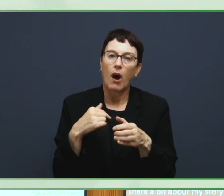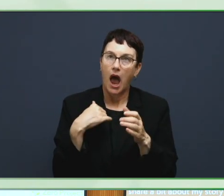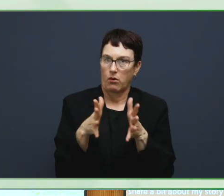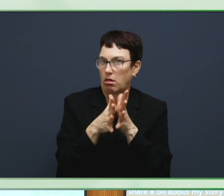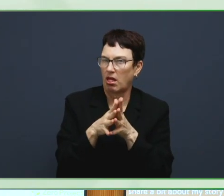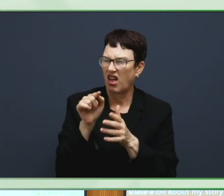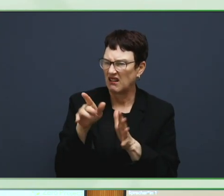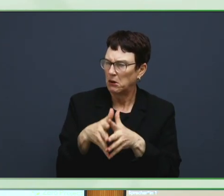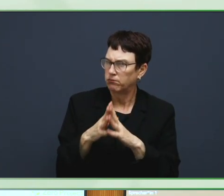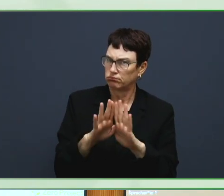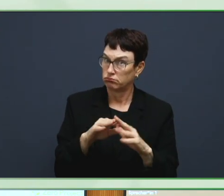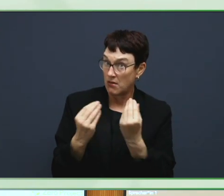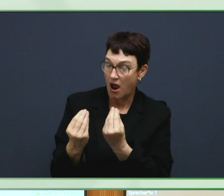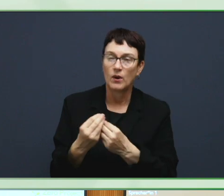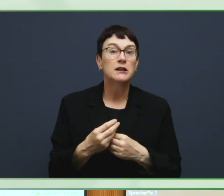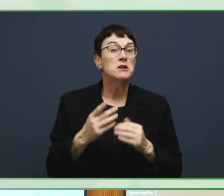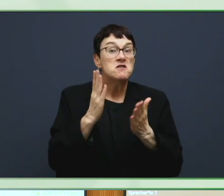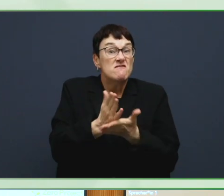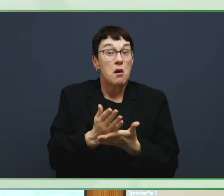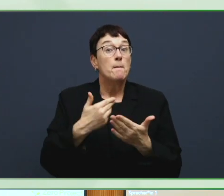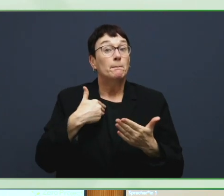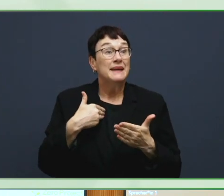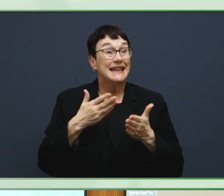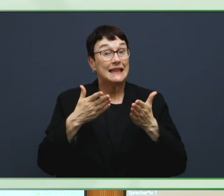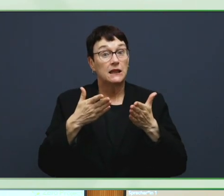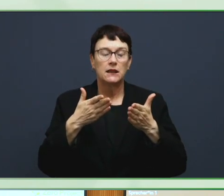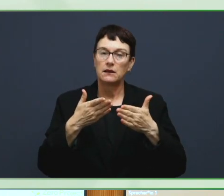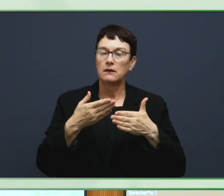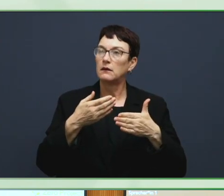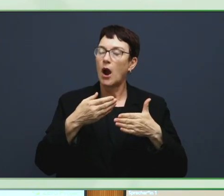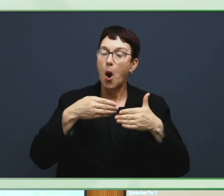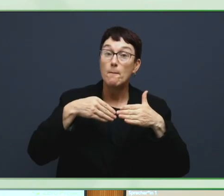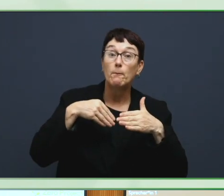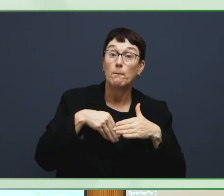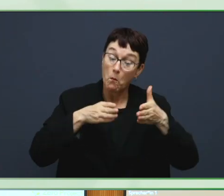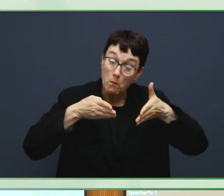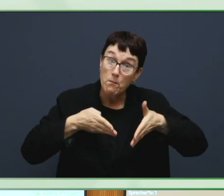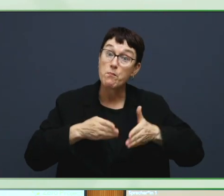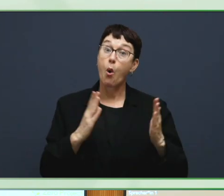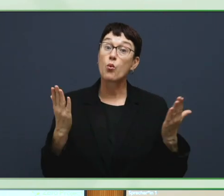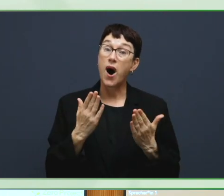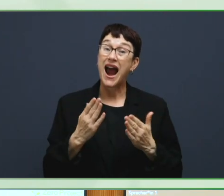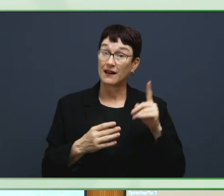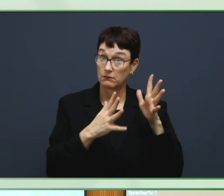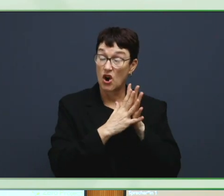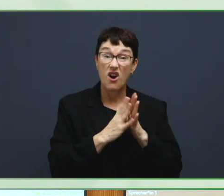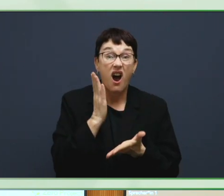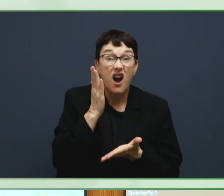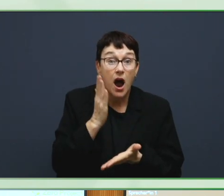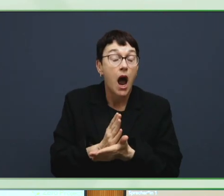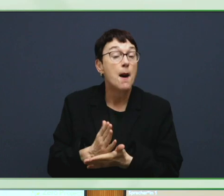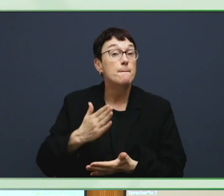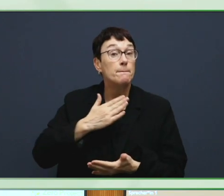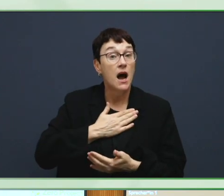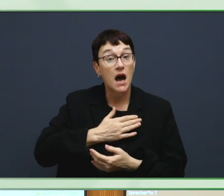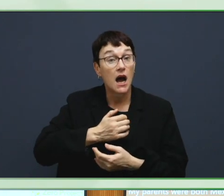actually born in the States by accident. My parents, who were both Mexicans, were shopping, and I was born